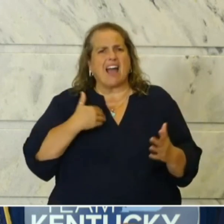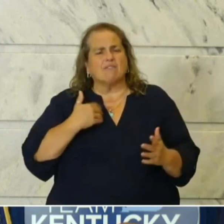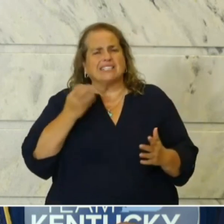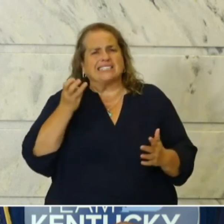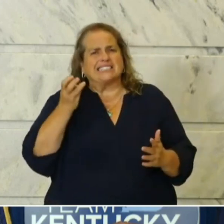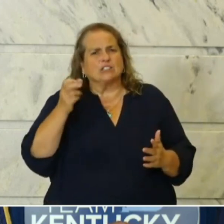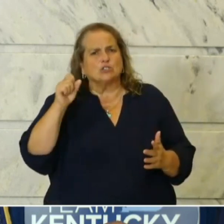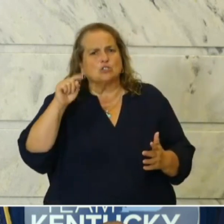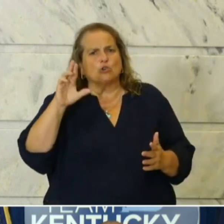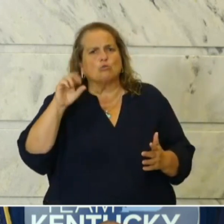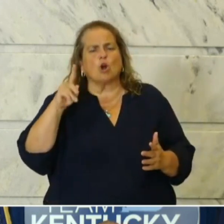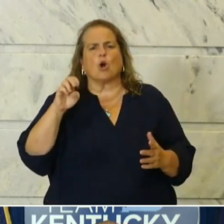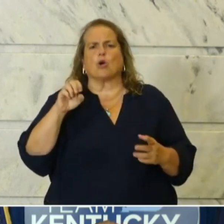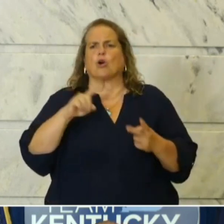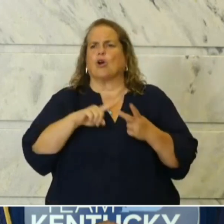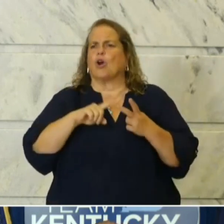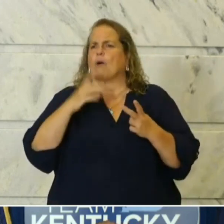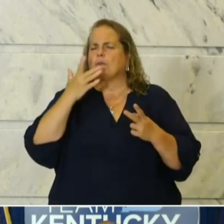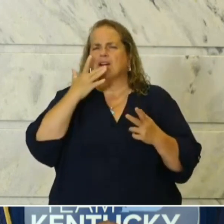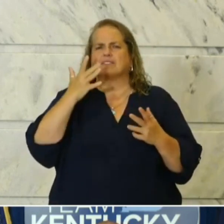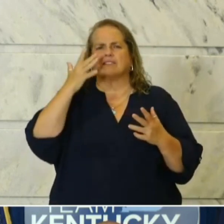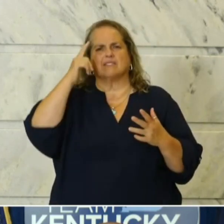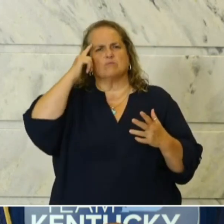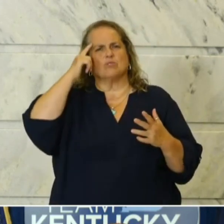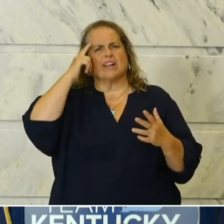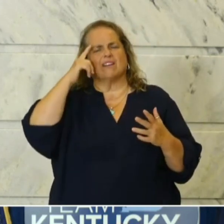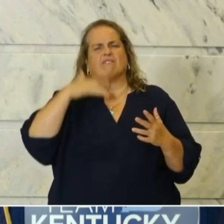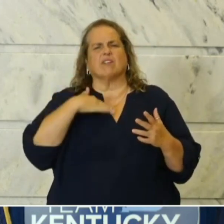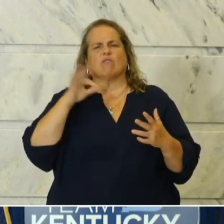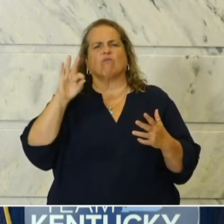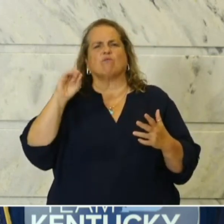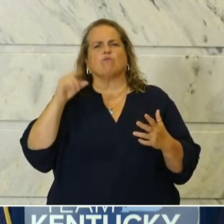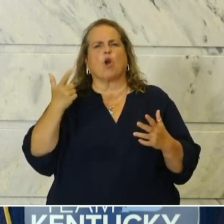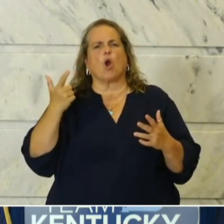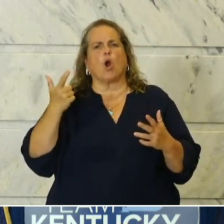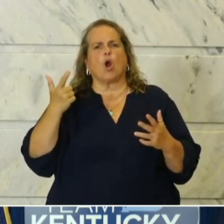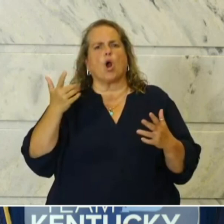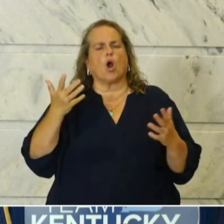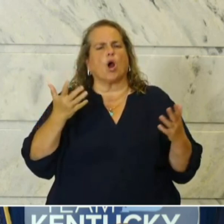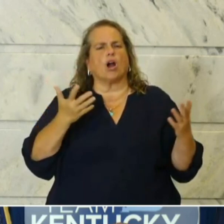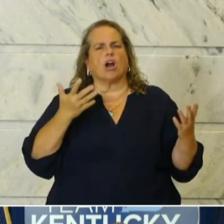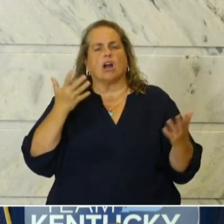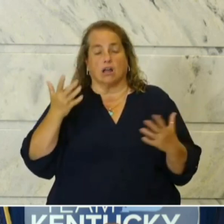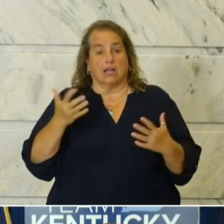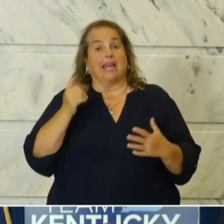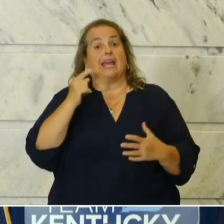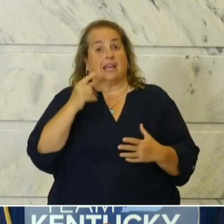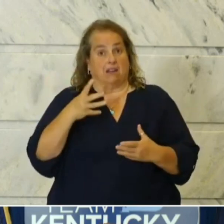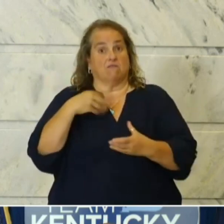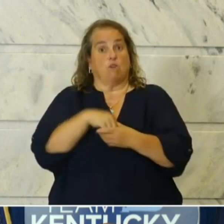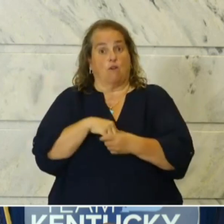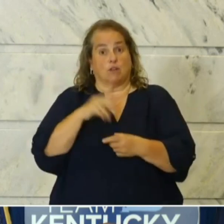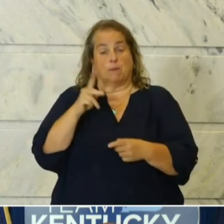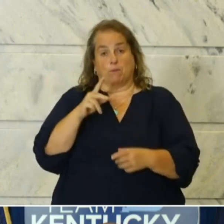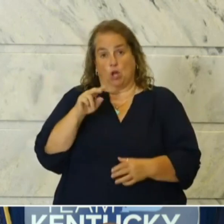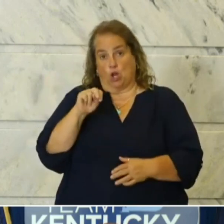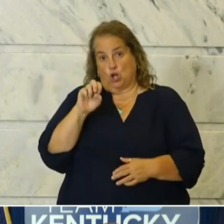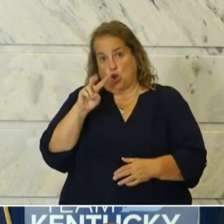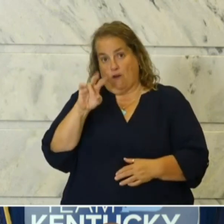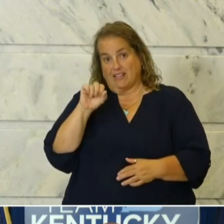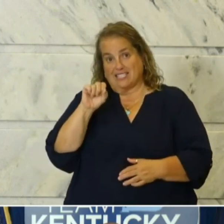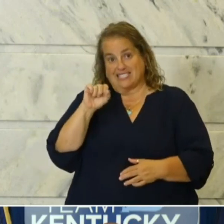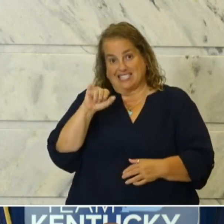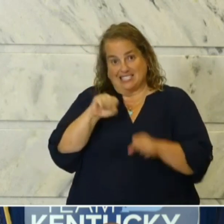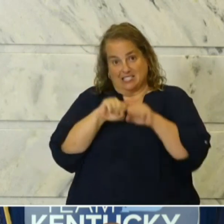some other implication for the blood vessels or the brain tissue. But we know it involves people's nervous system because some of the people lose their sense of